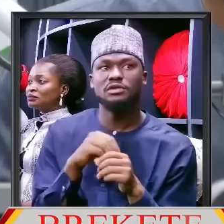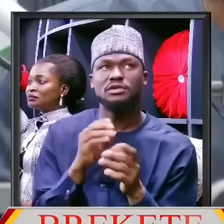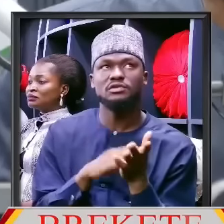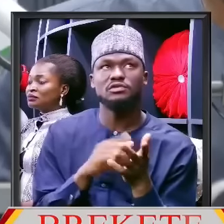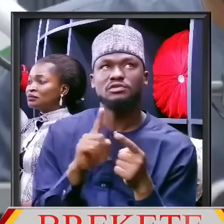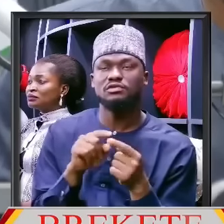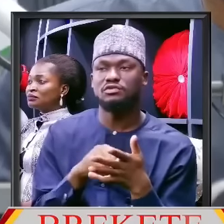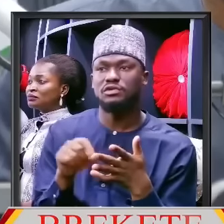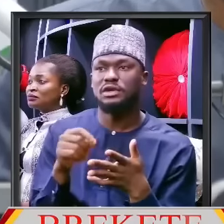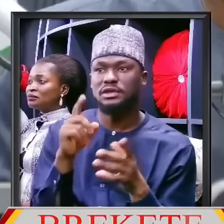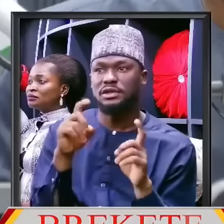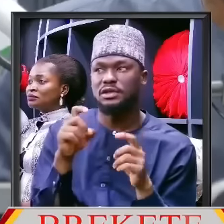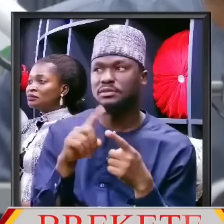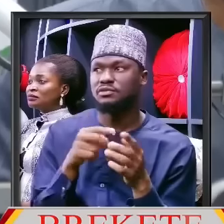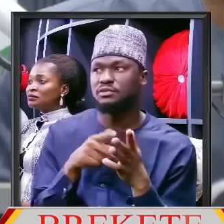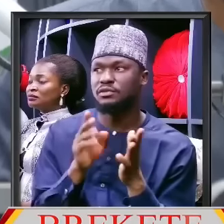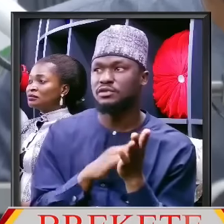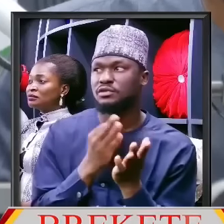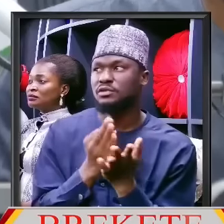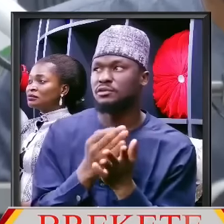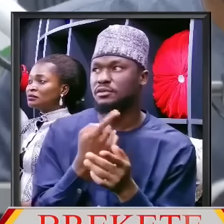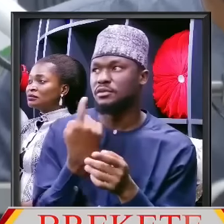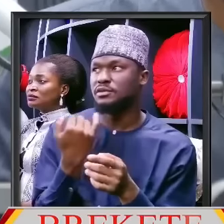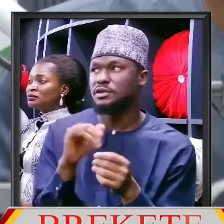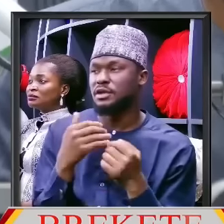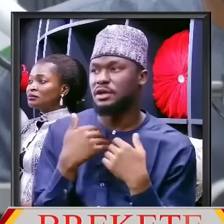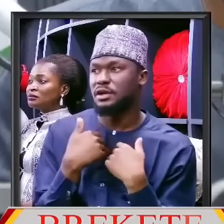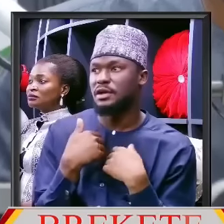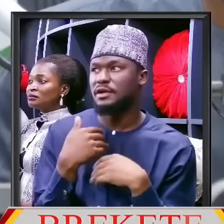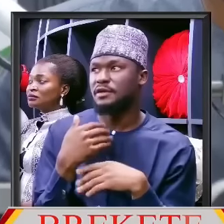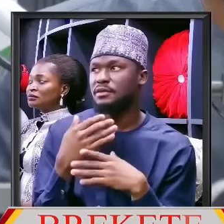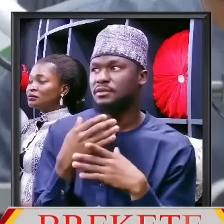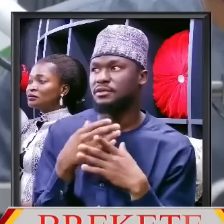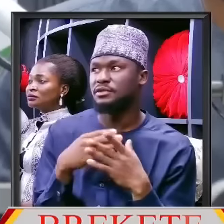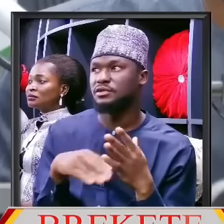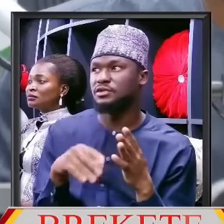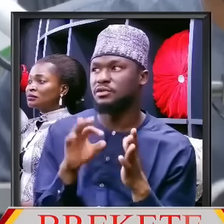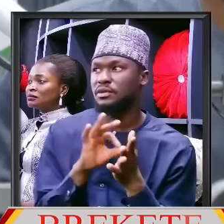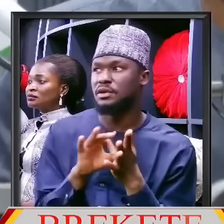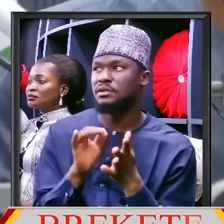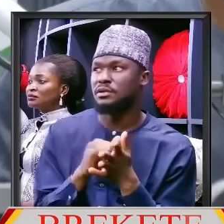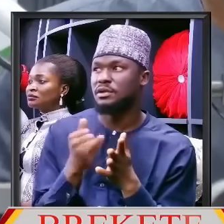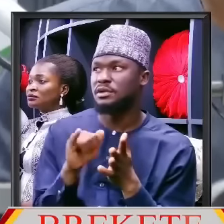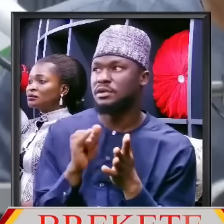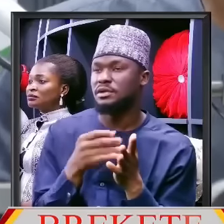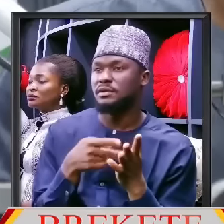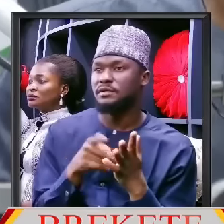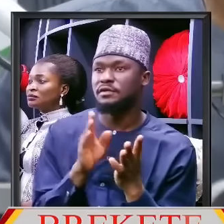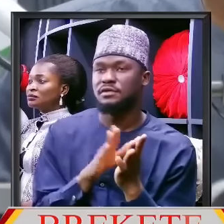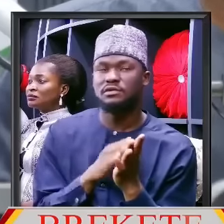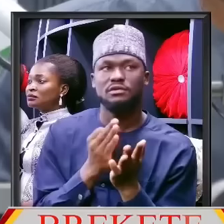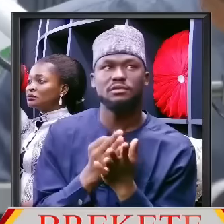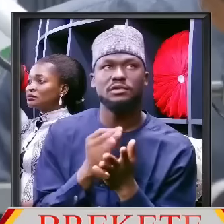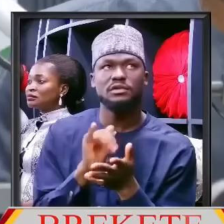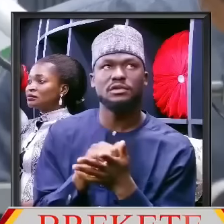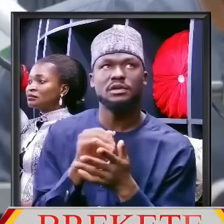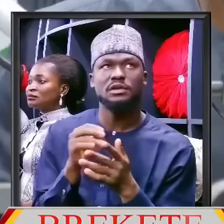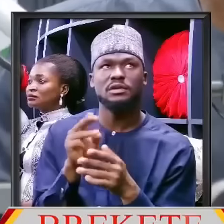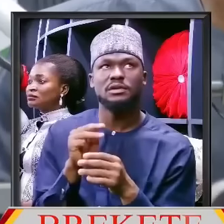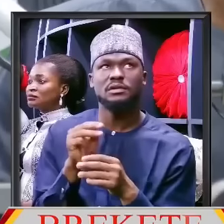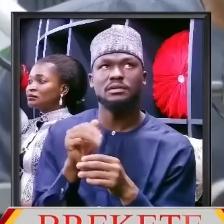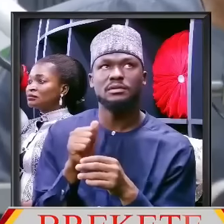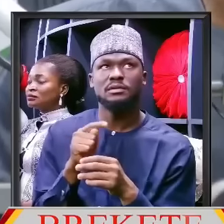write exam to pay school fees because they get what they call COFA accounts where then they pay school fees. Now that's matric